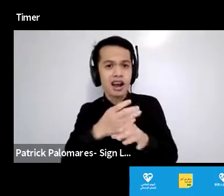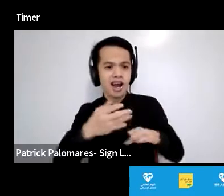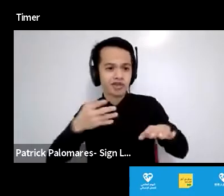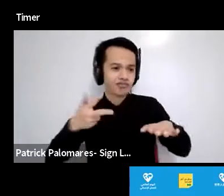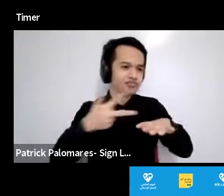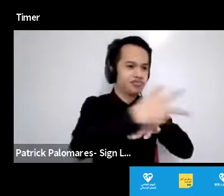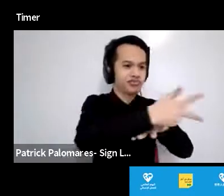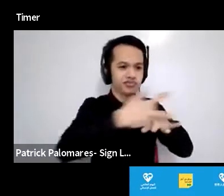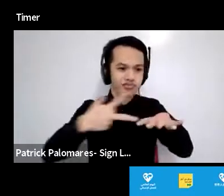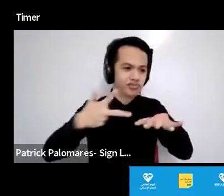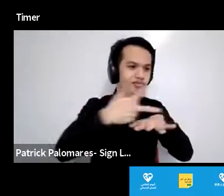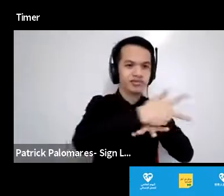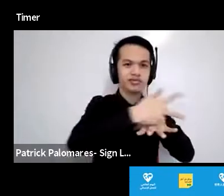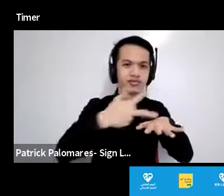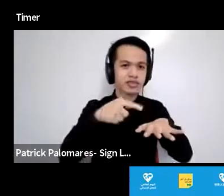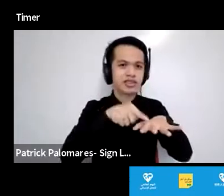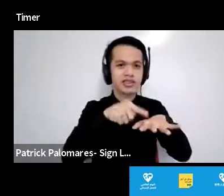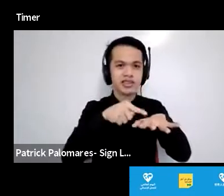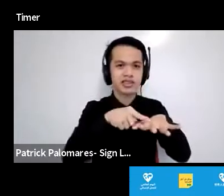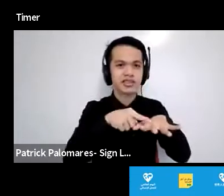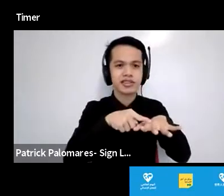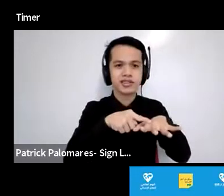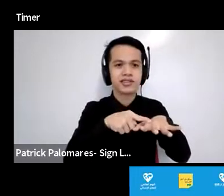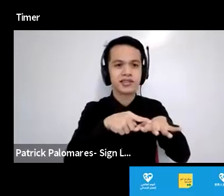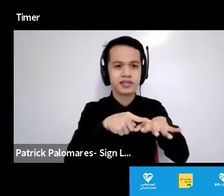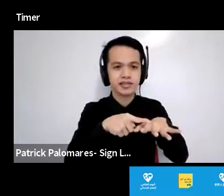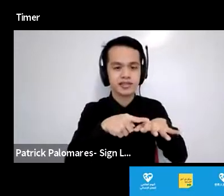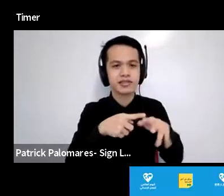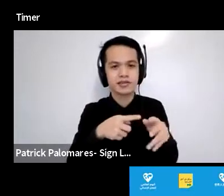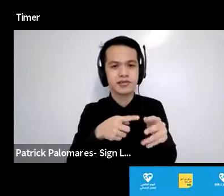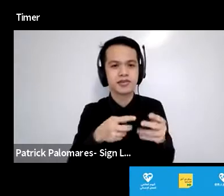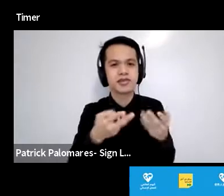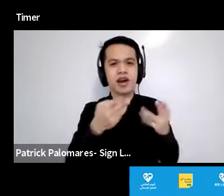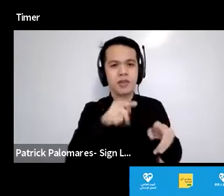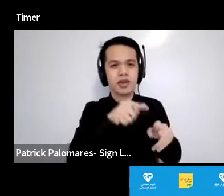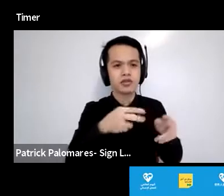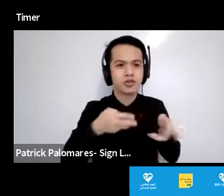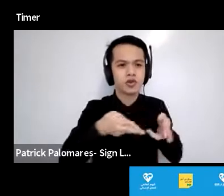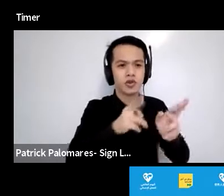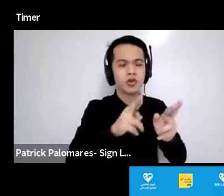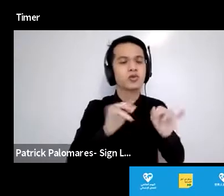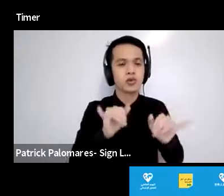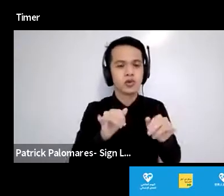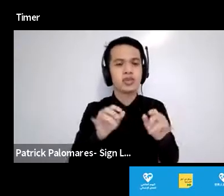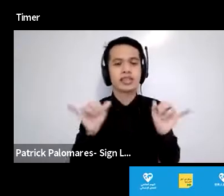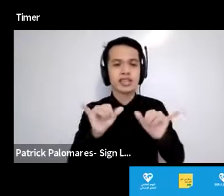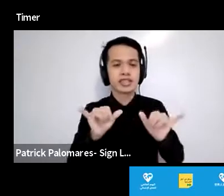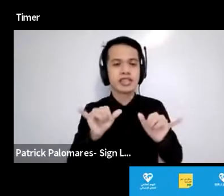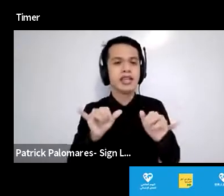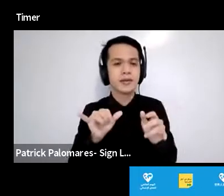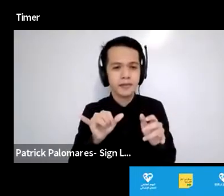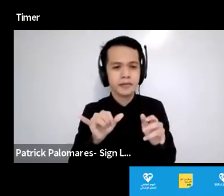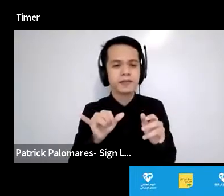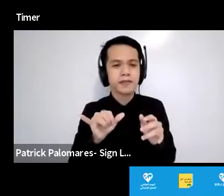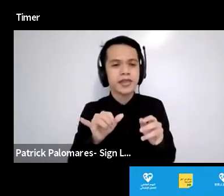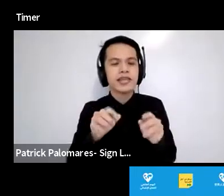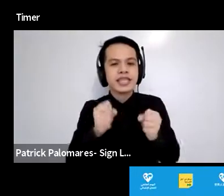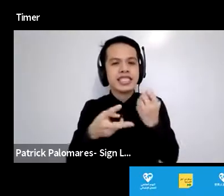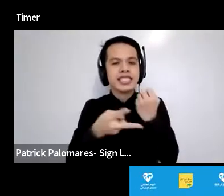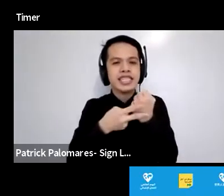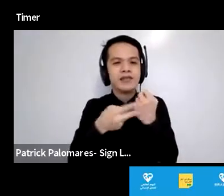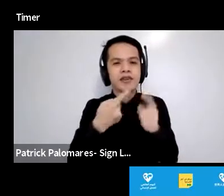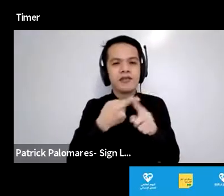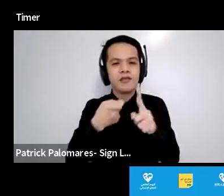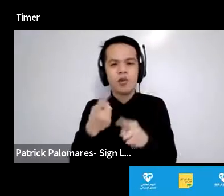are traditionally spread to dry on roads. The dryer can easily be safely set up by